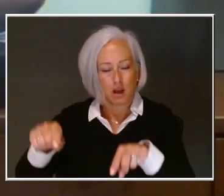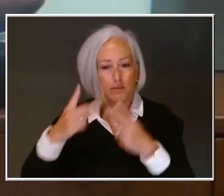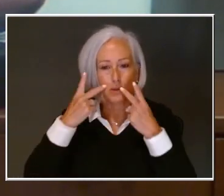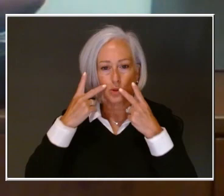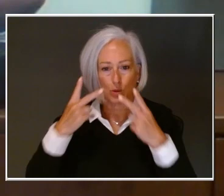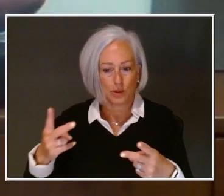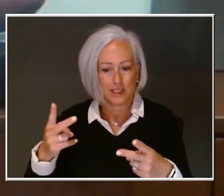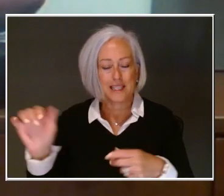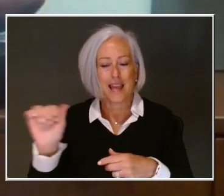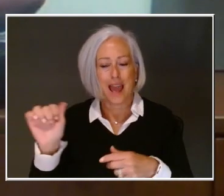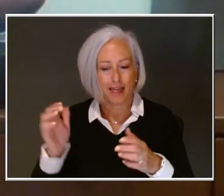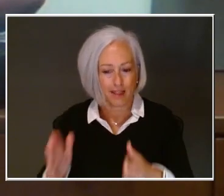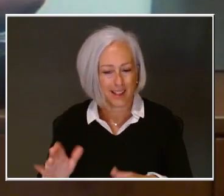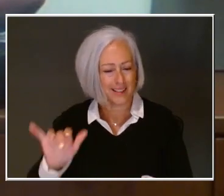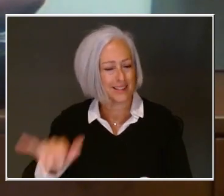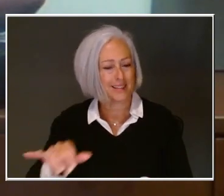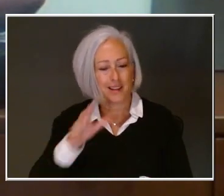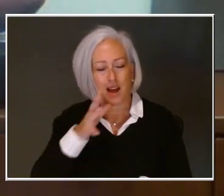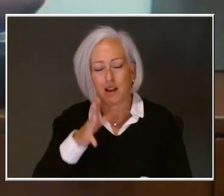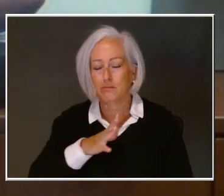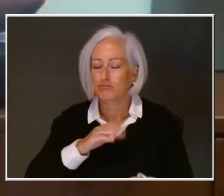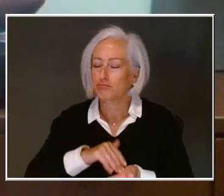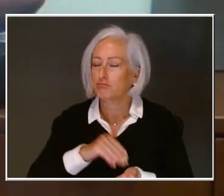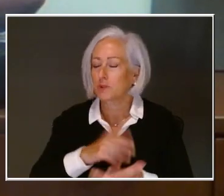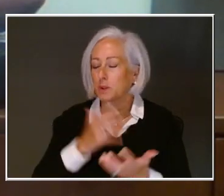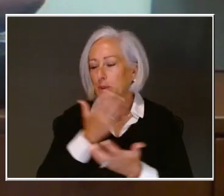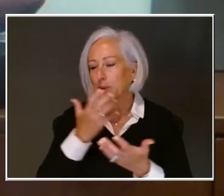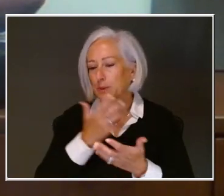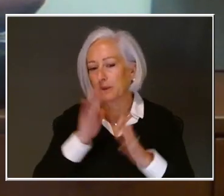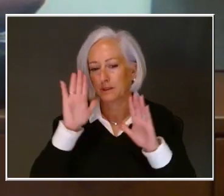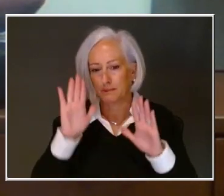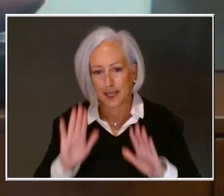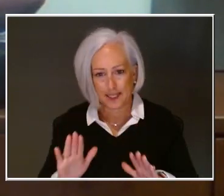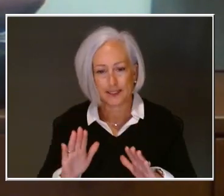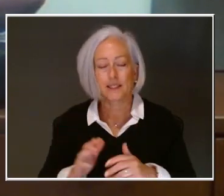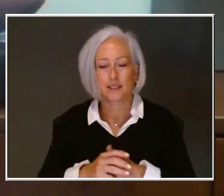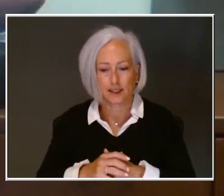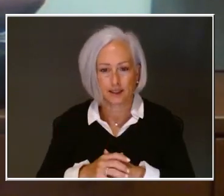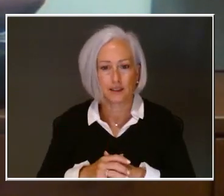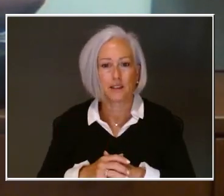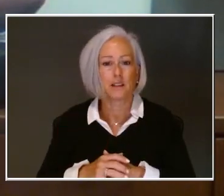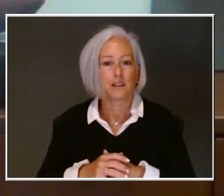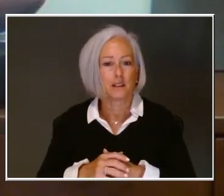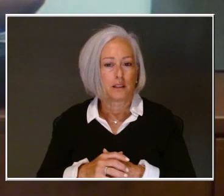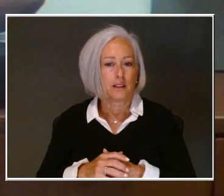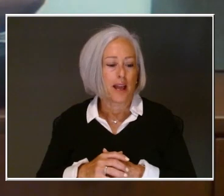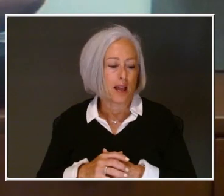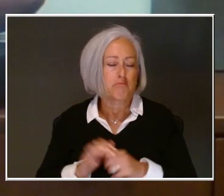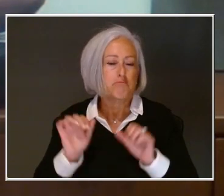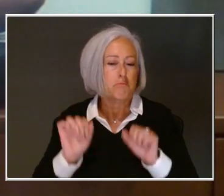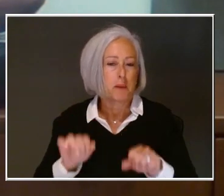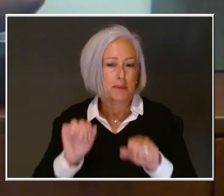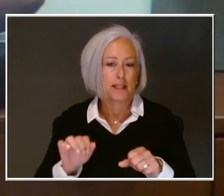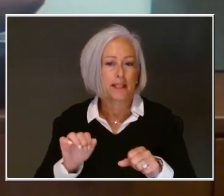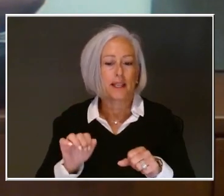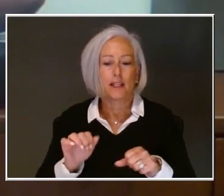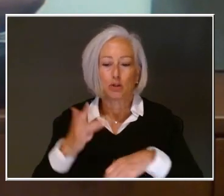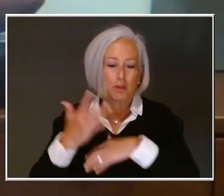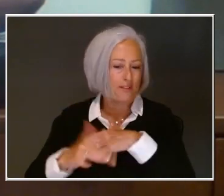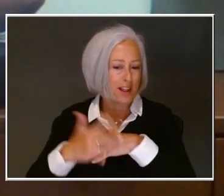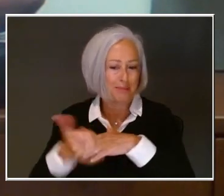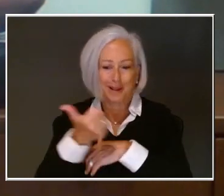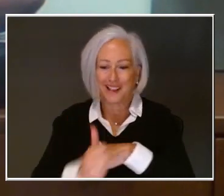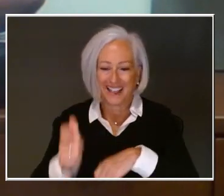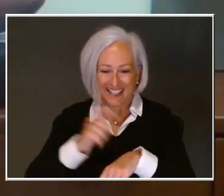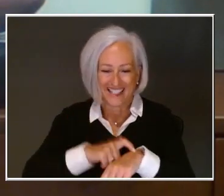She's amazing in her willingness to be available pretty much any of the time. And so